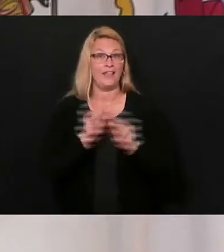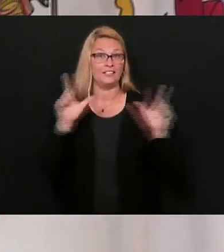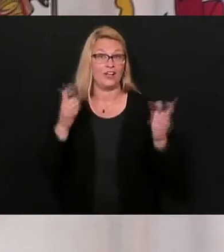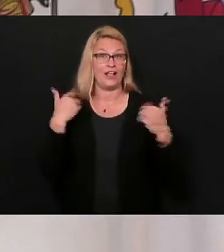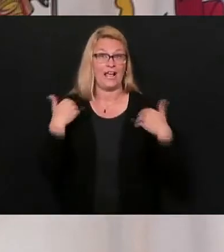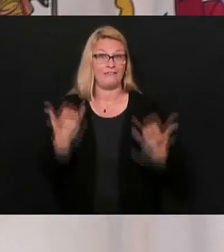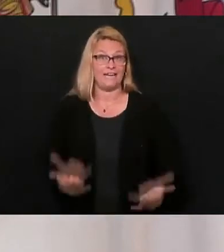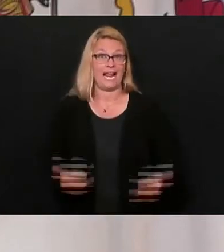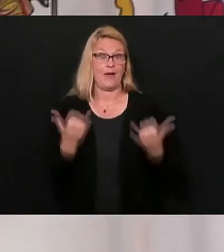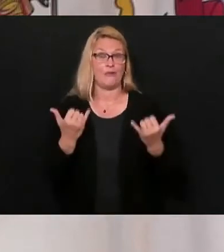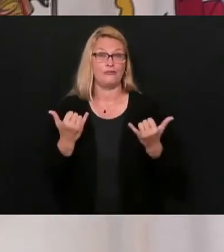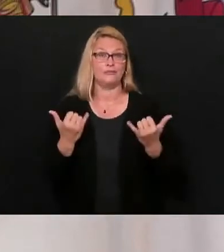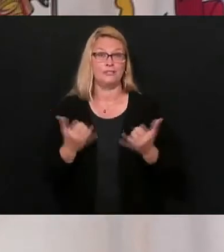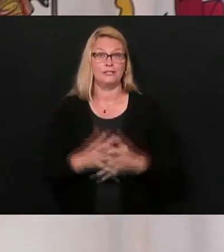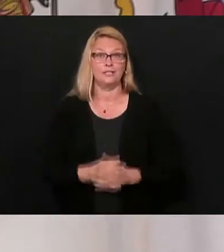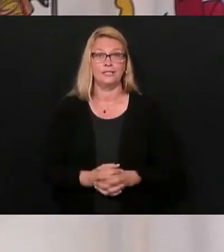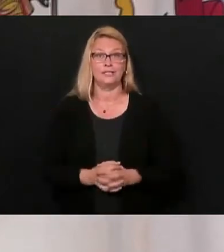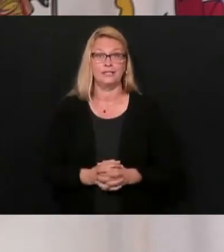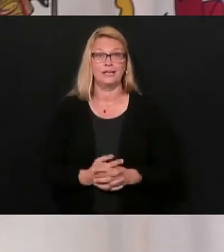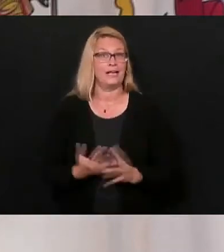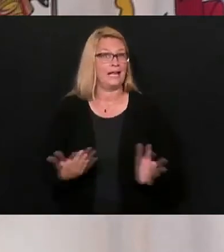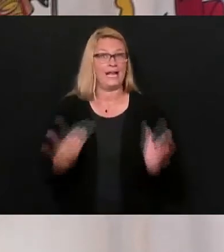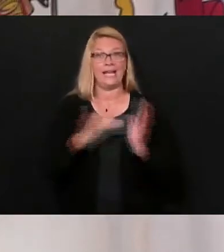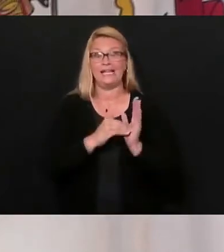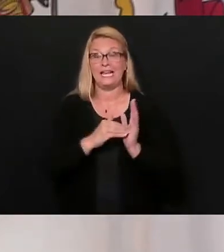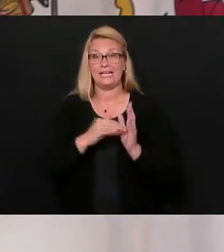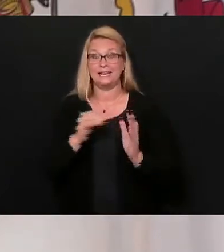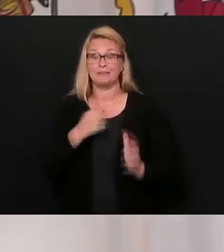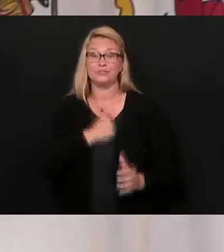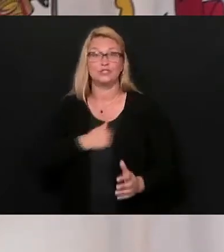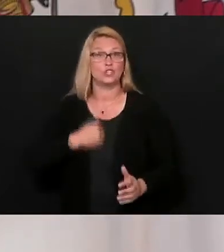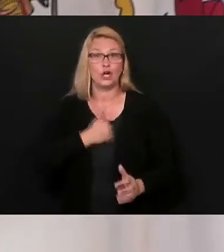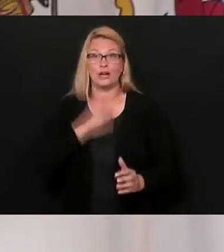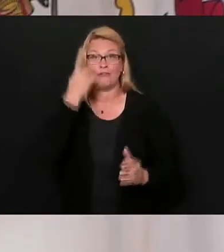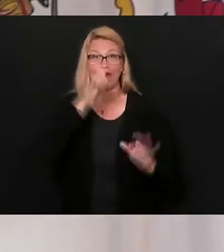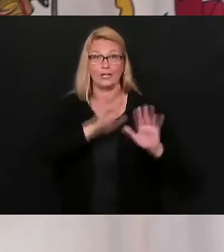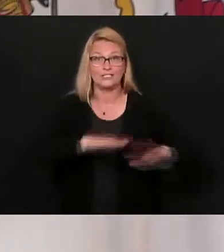right now. And again, I hate it for those kids, and